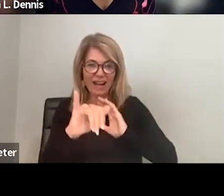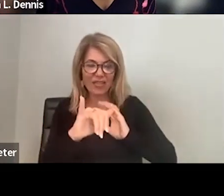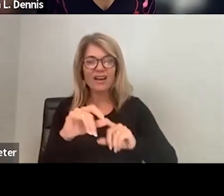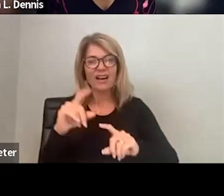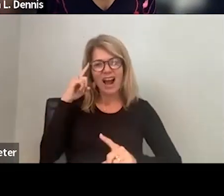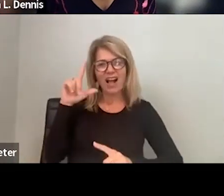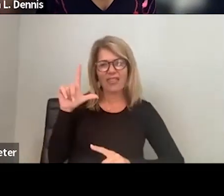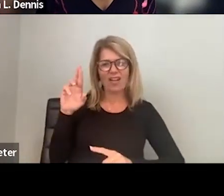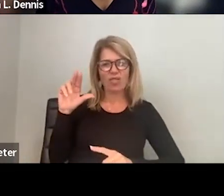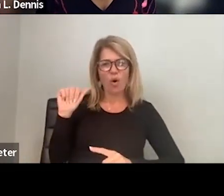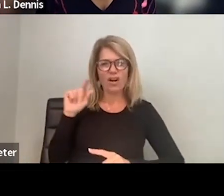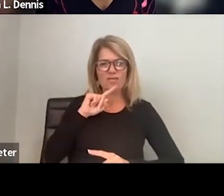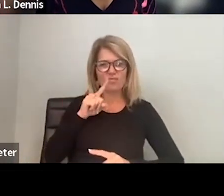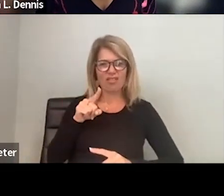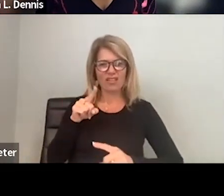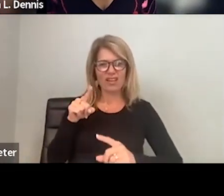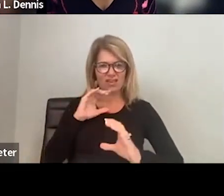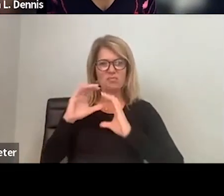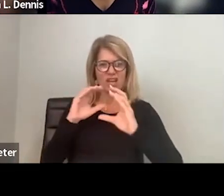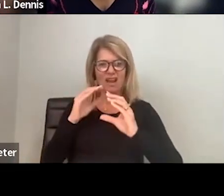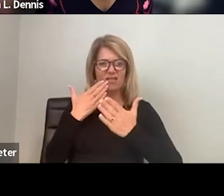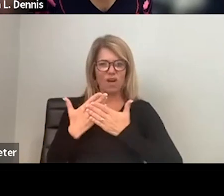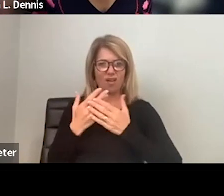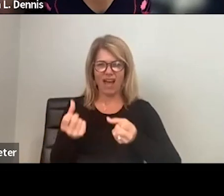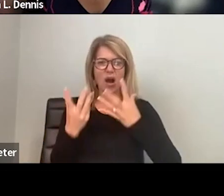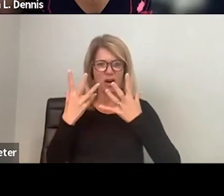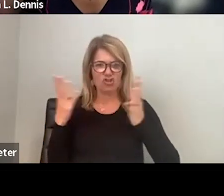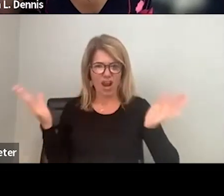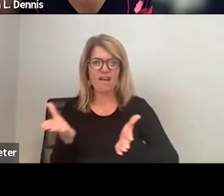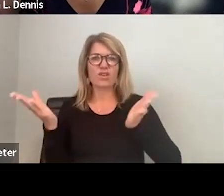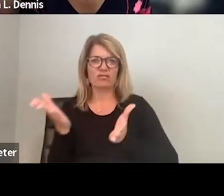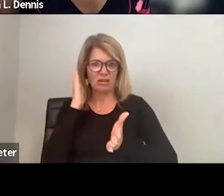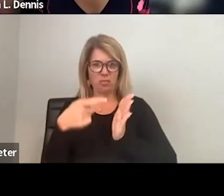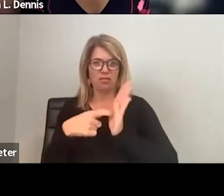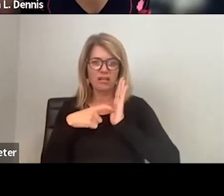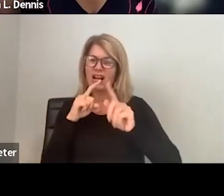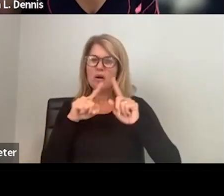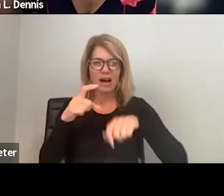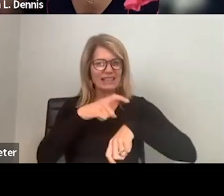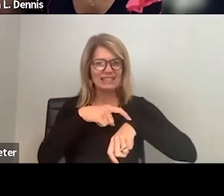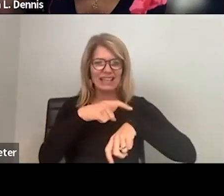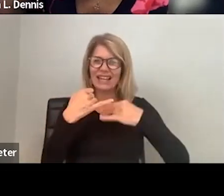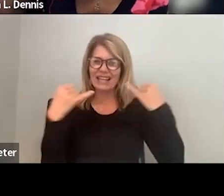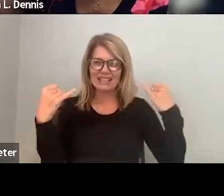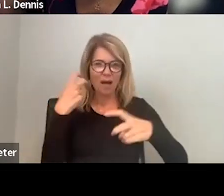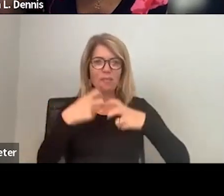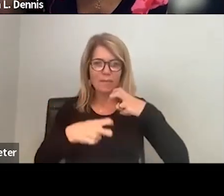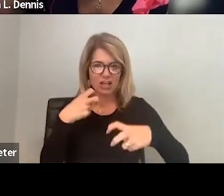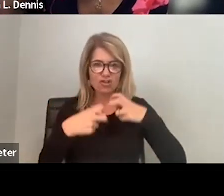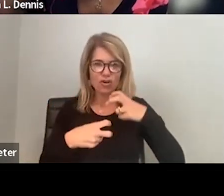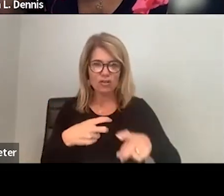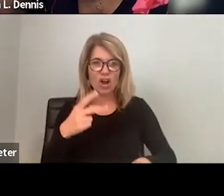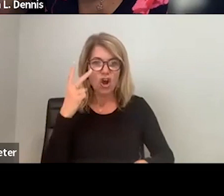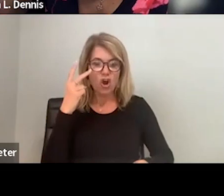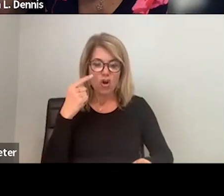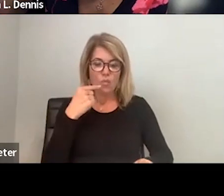very, very well with regards to the efforts that are out there, but it's kind of a timeline issue, because when you look at SAMHSA's efforts